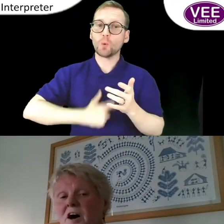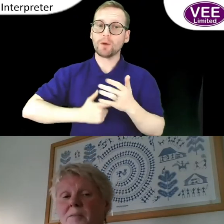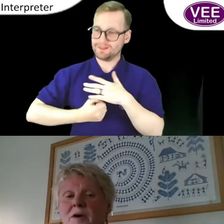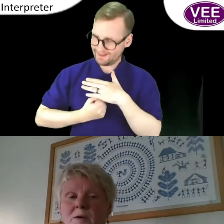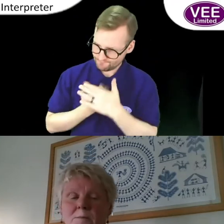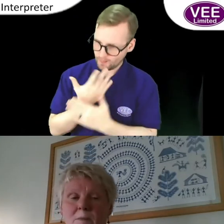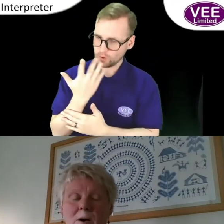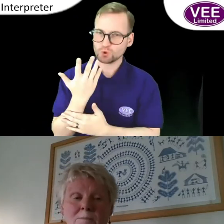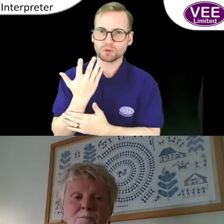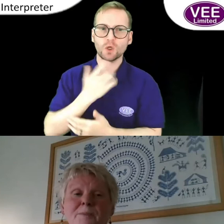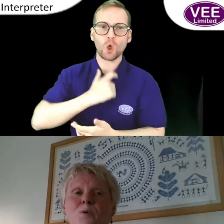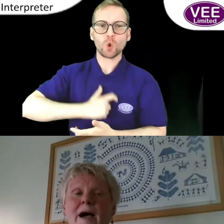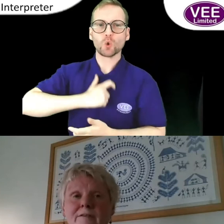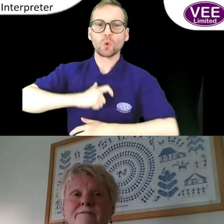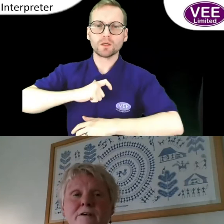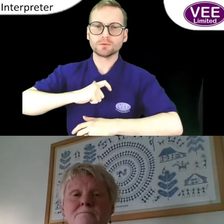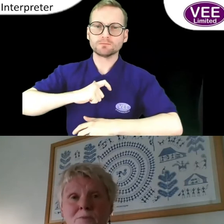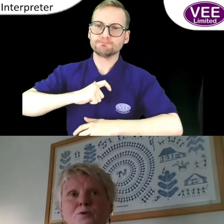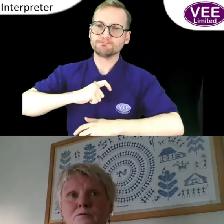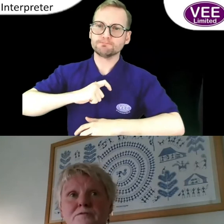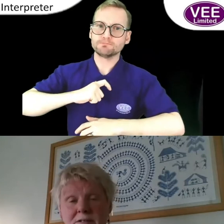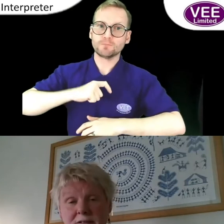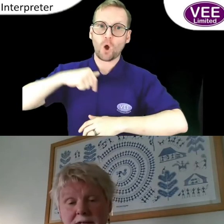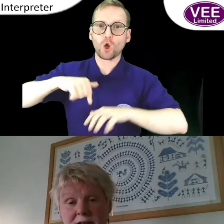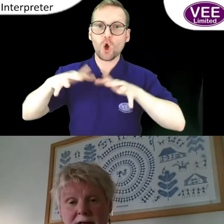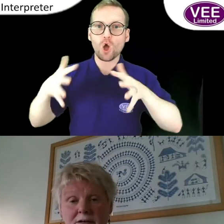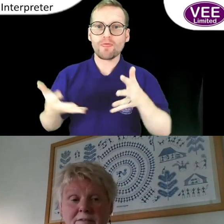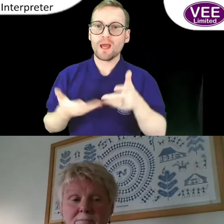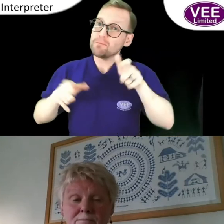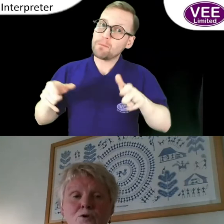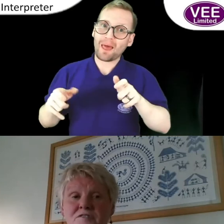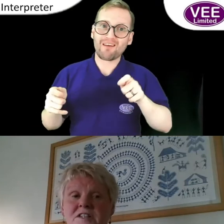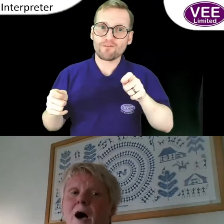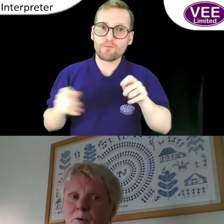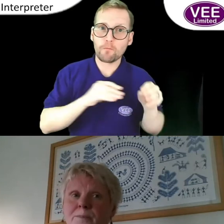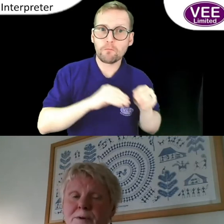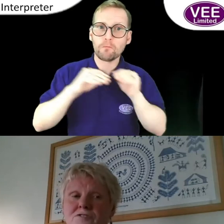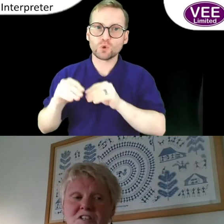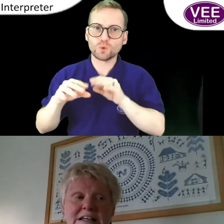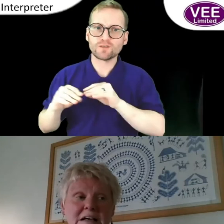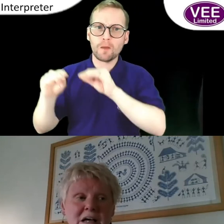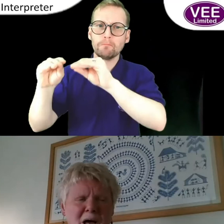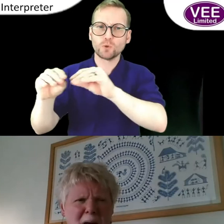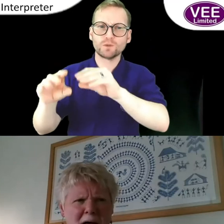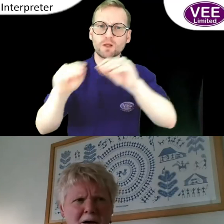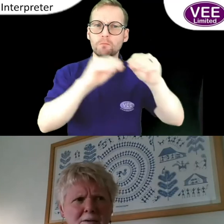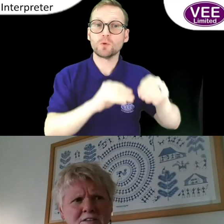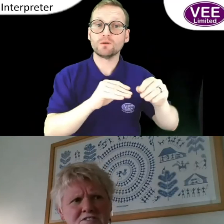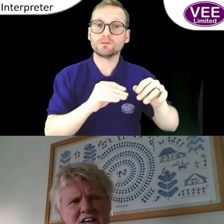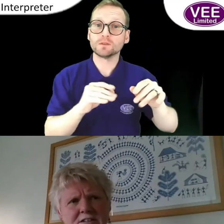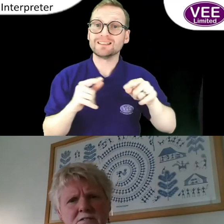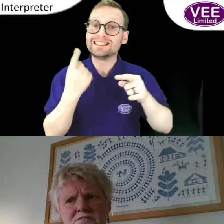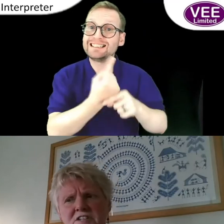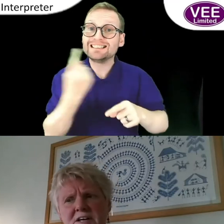human time, people have moved, and moved in hope usually,